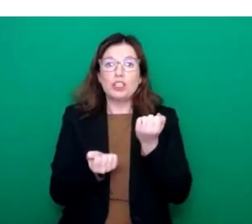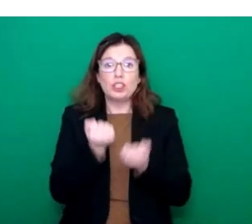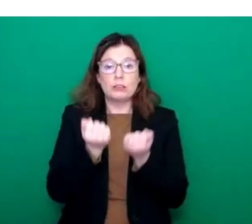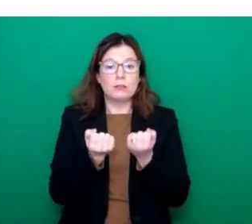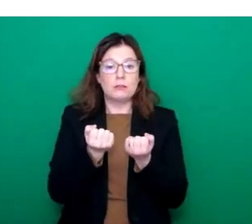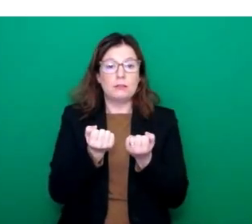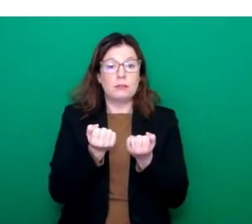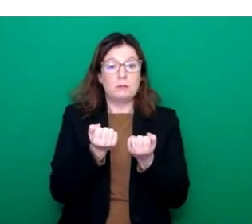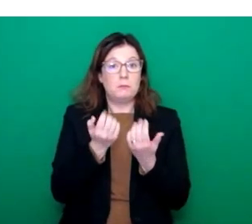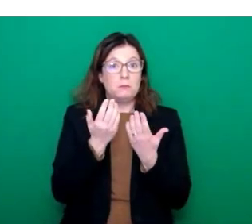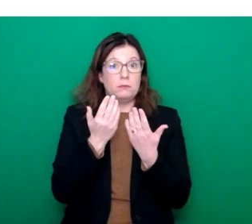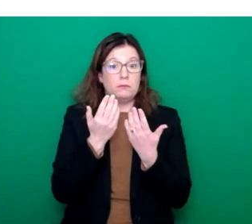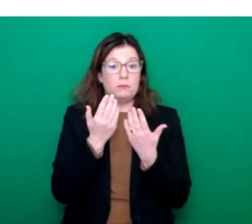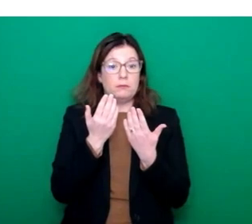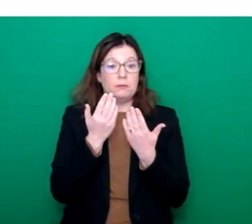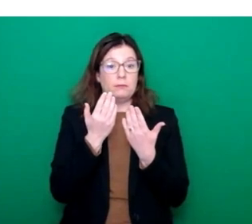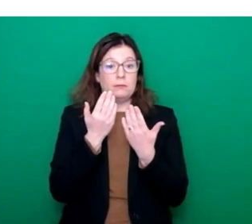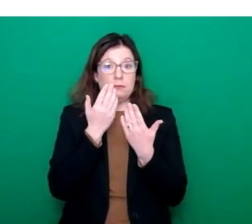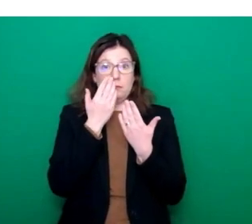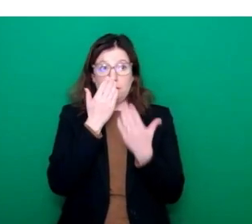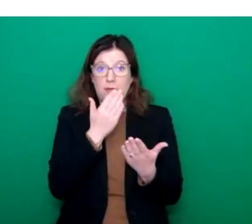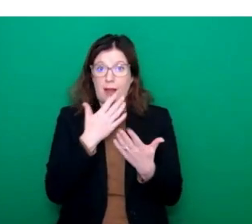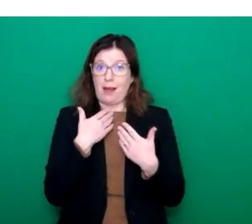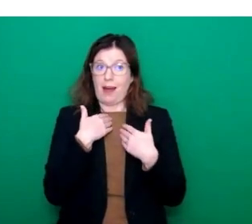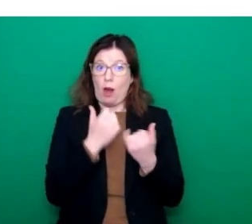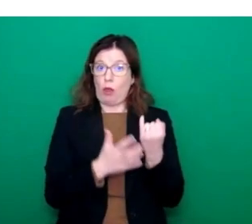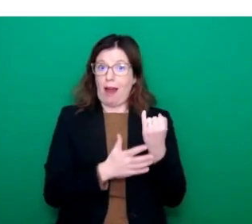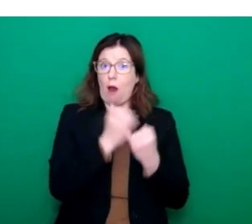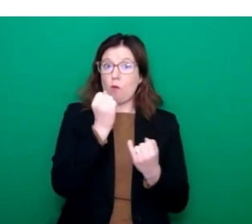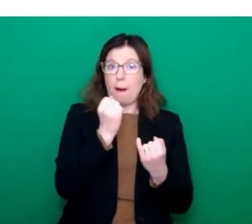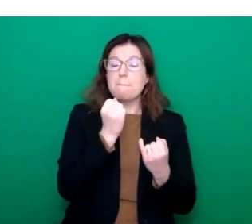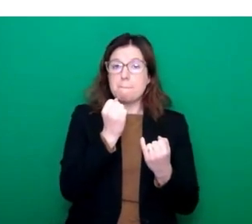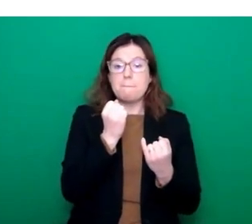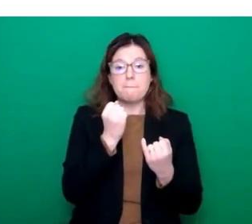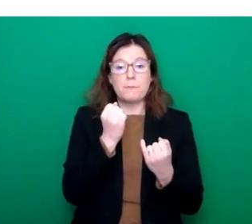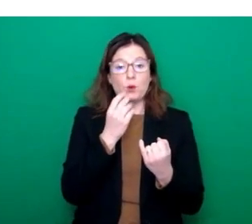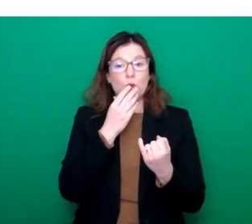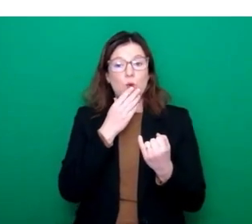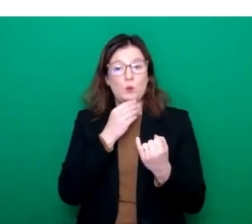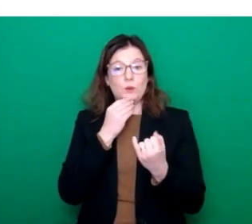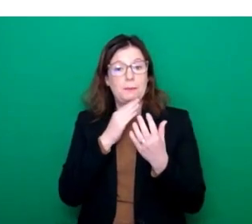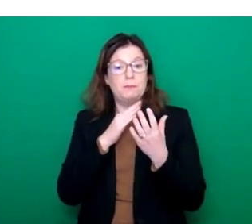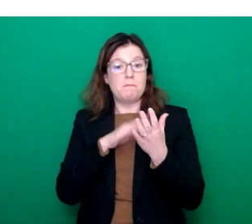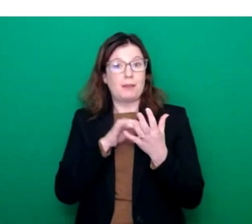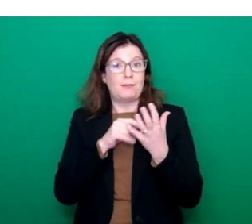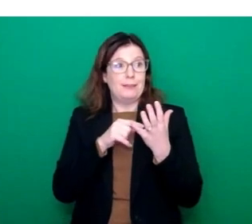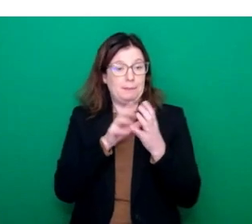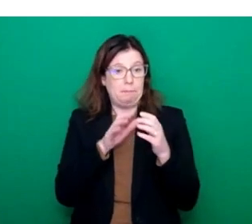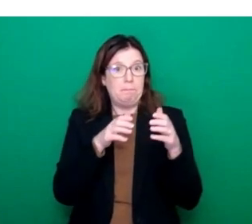were receiving similar health outcomes from these teams-based programs and positive